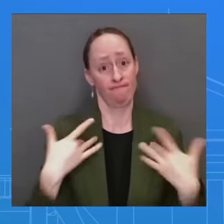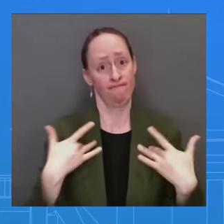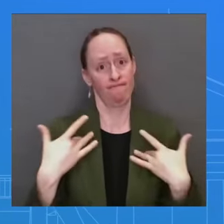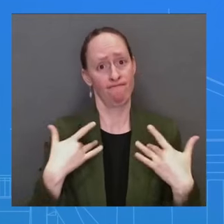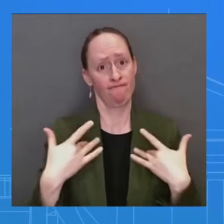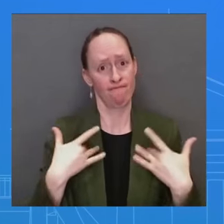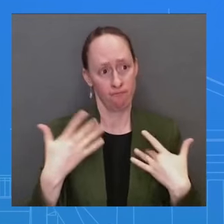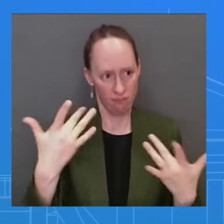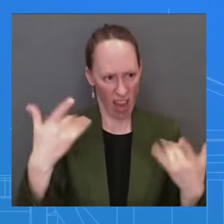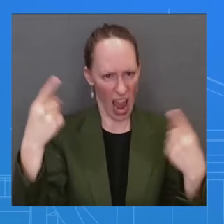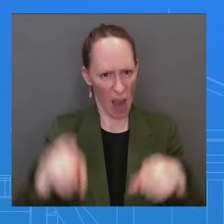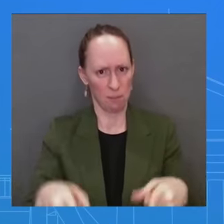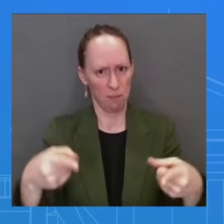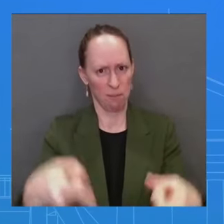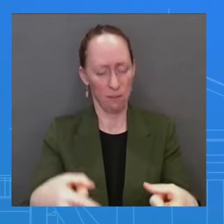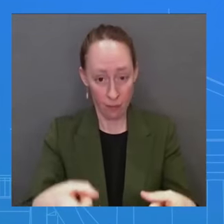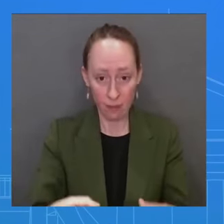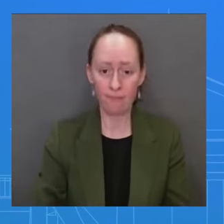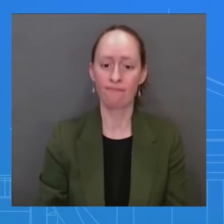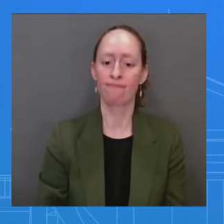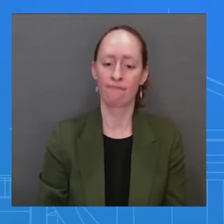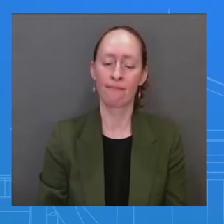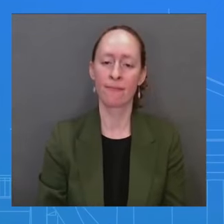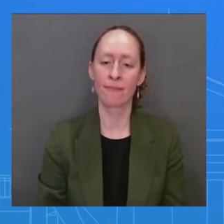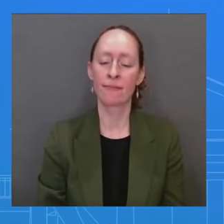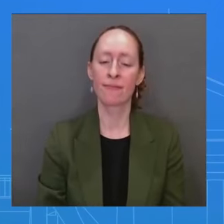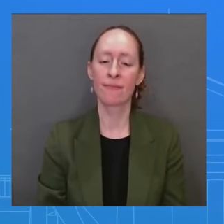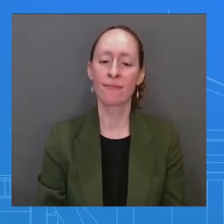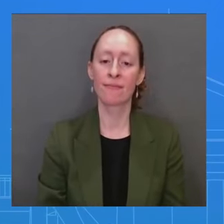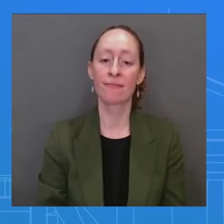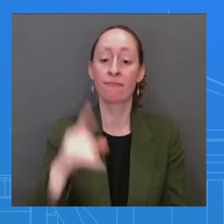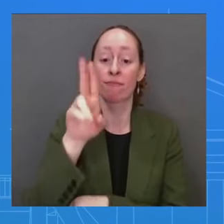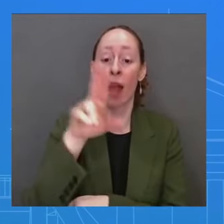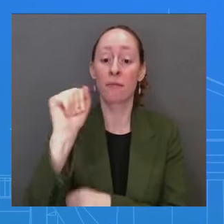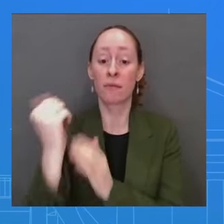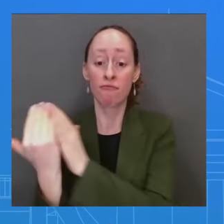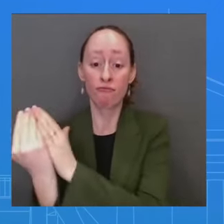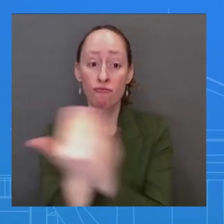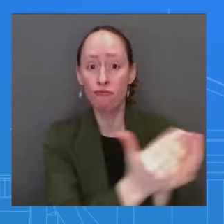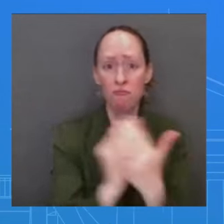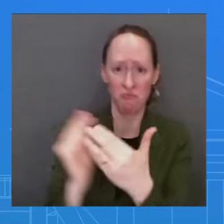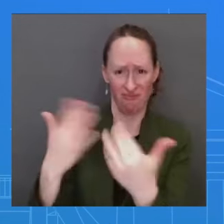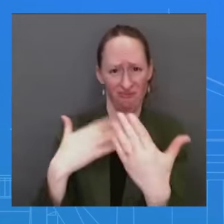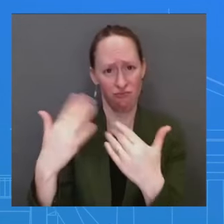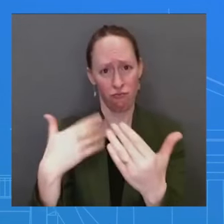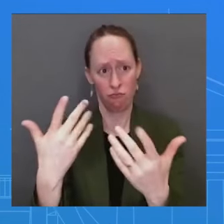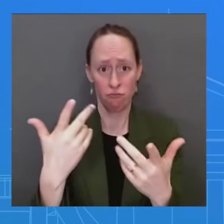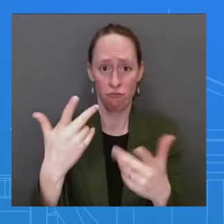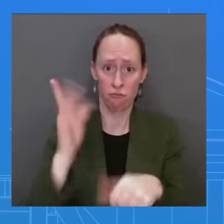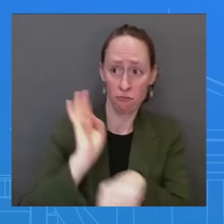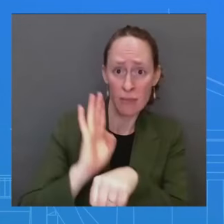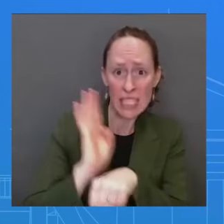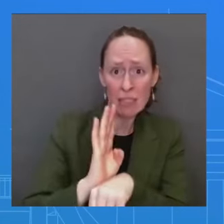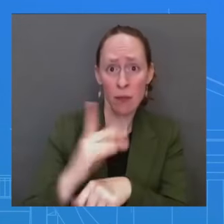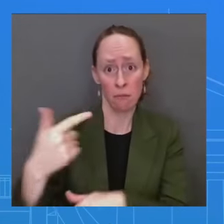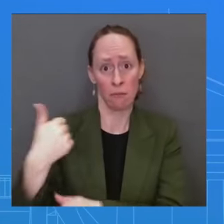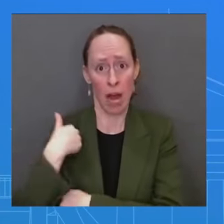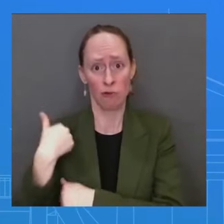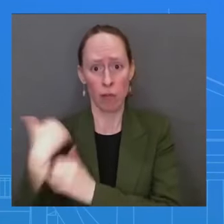vessels, commercial and military, and dozens of other merchant vessels were transiting in the area of this attack. Had they been